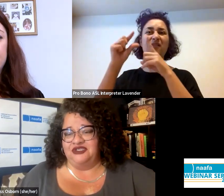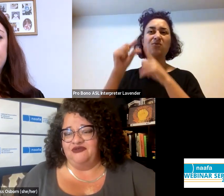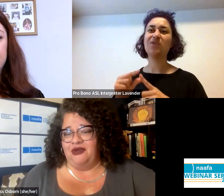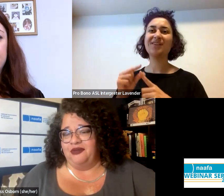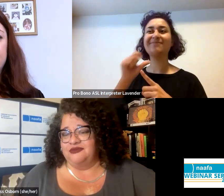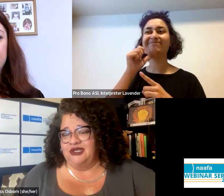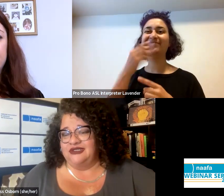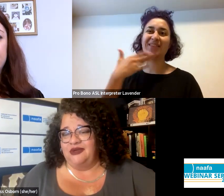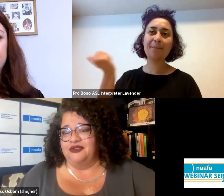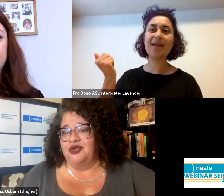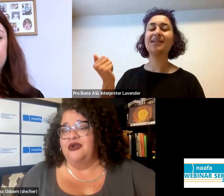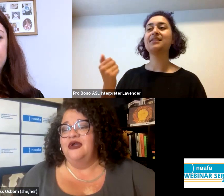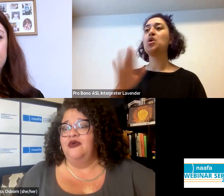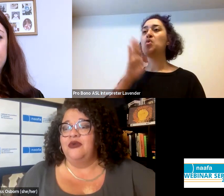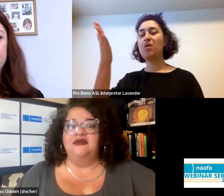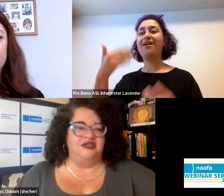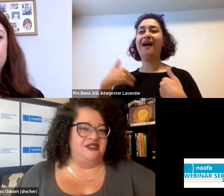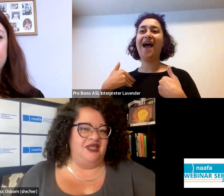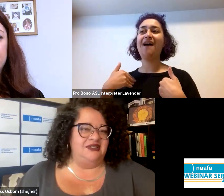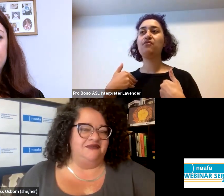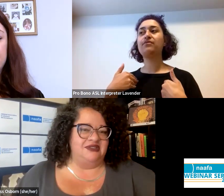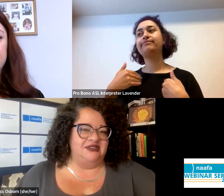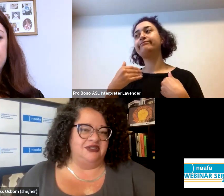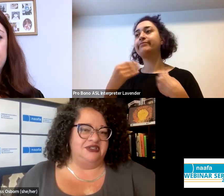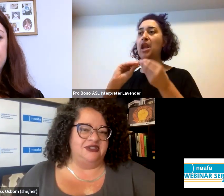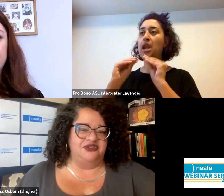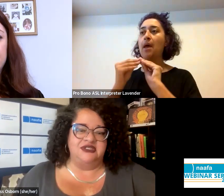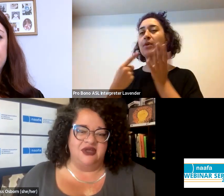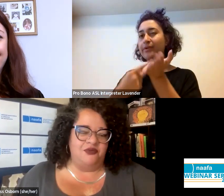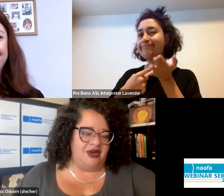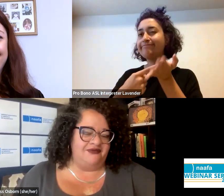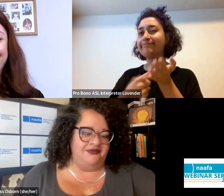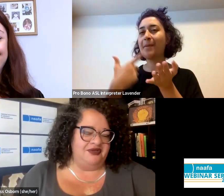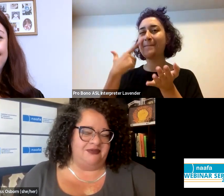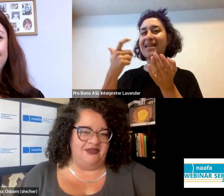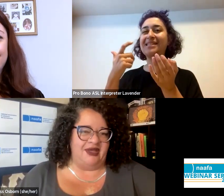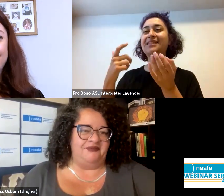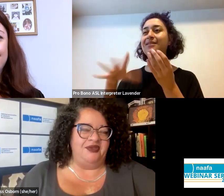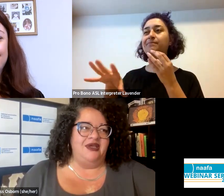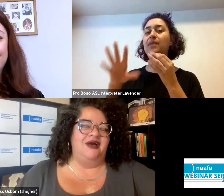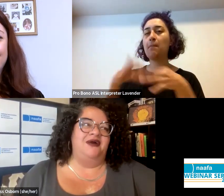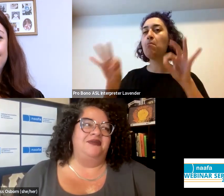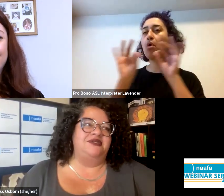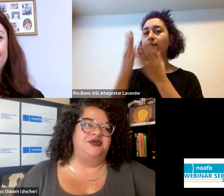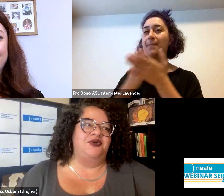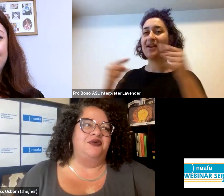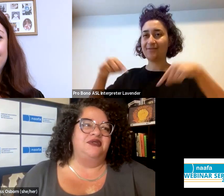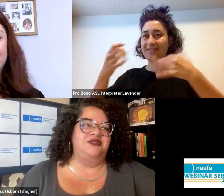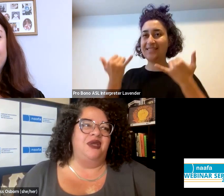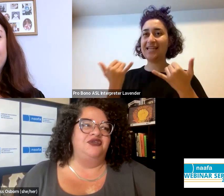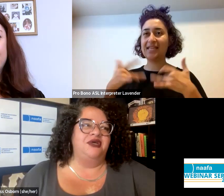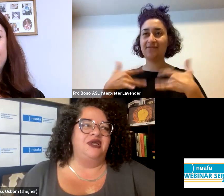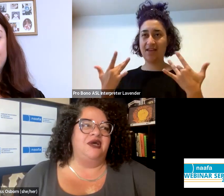some discussion of numbers because numbers are relevant in the case of this discussion. So just a warning for folks about that.